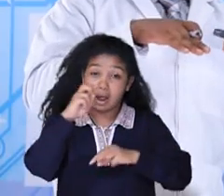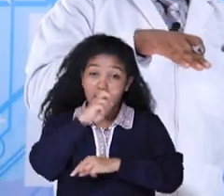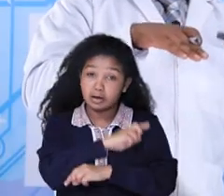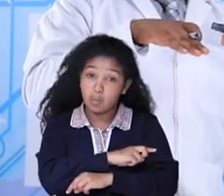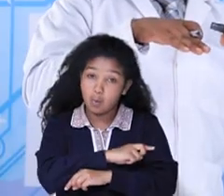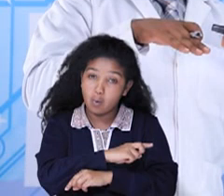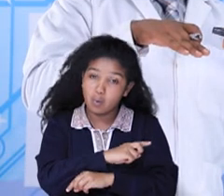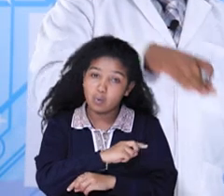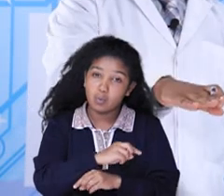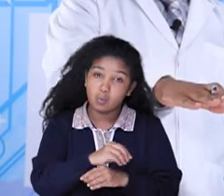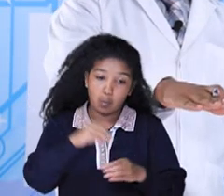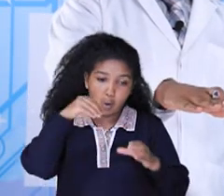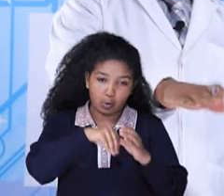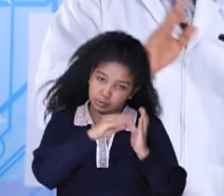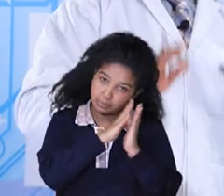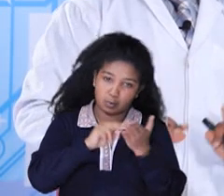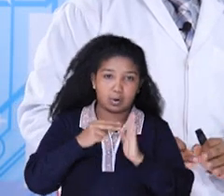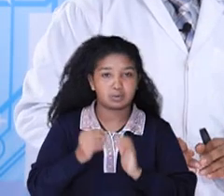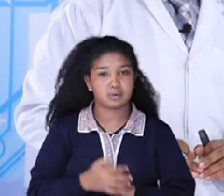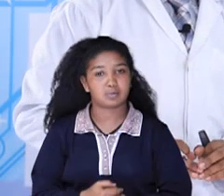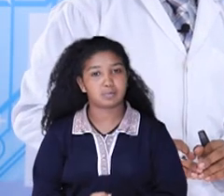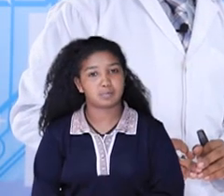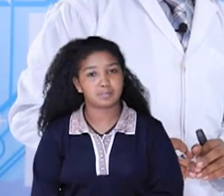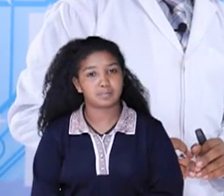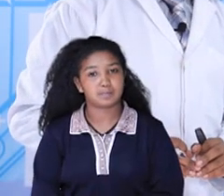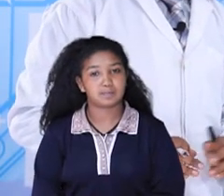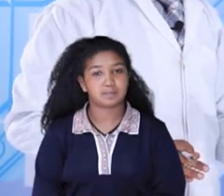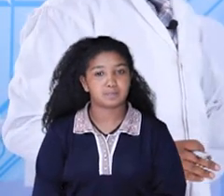in the burrow at daytime.